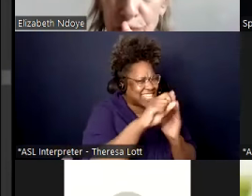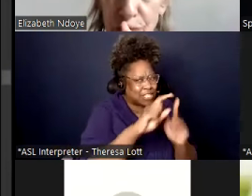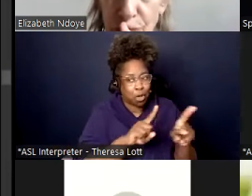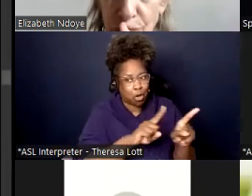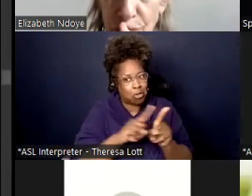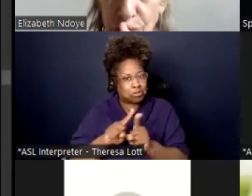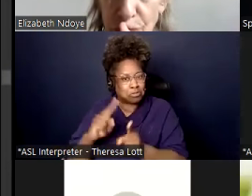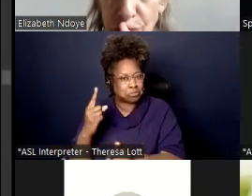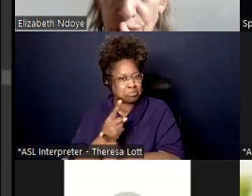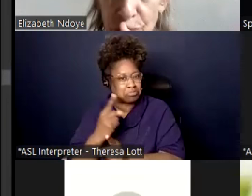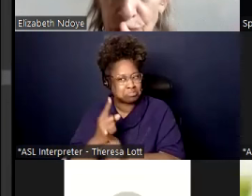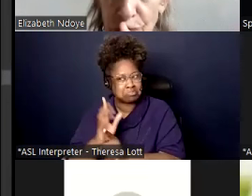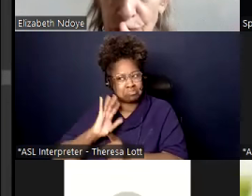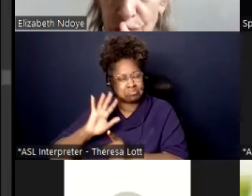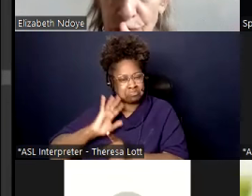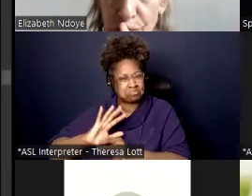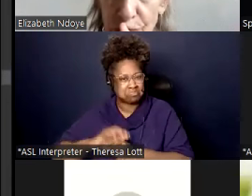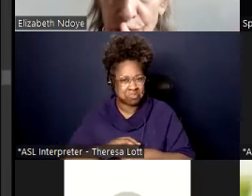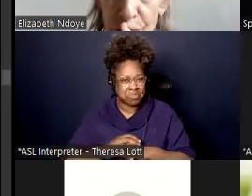having concepts.